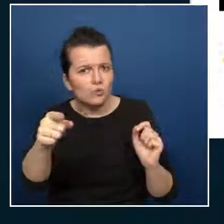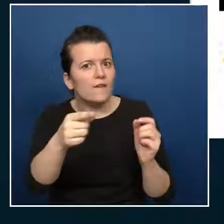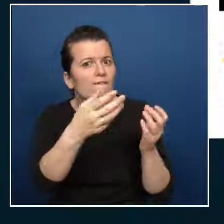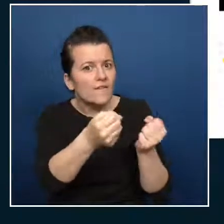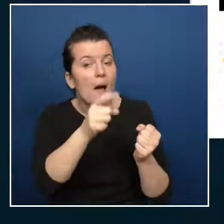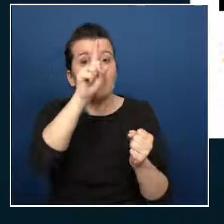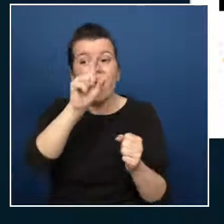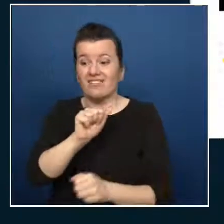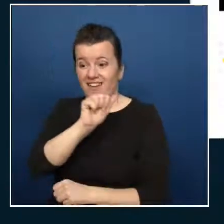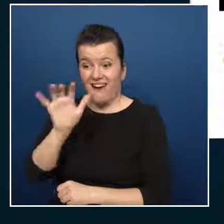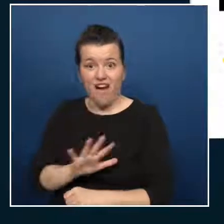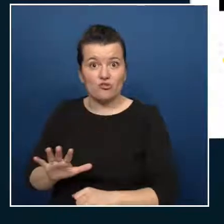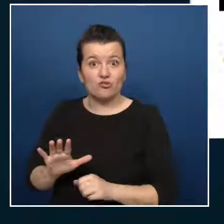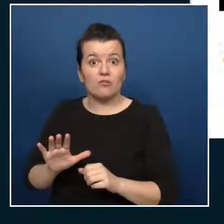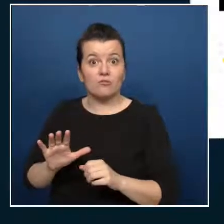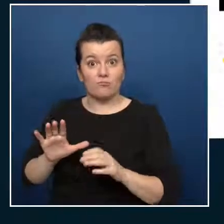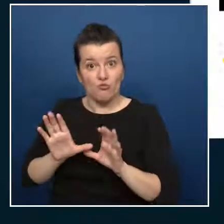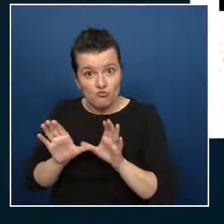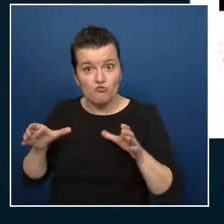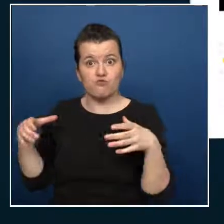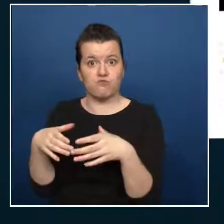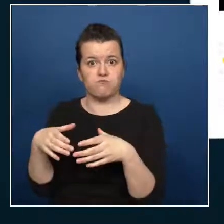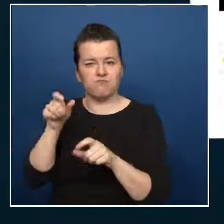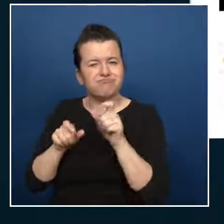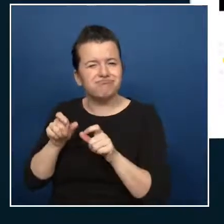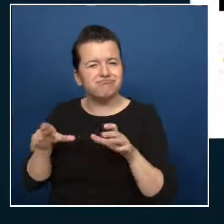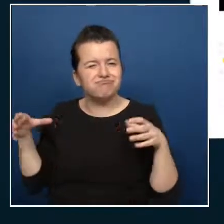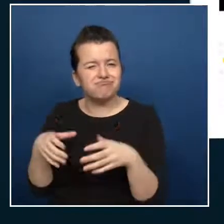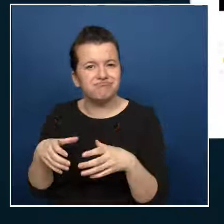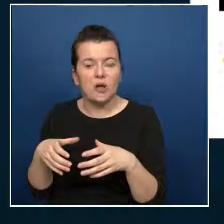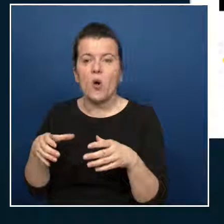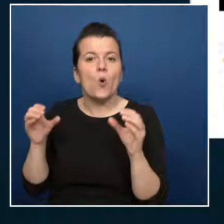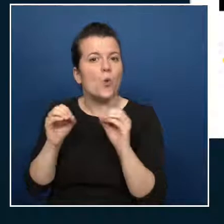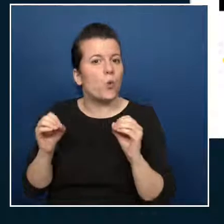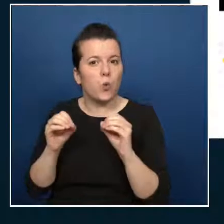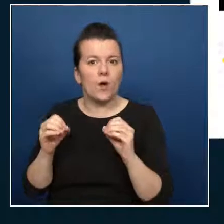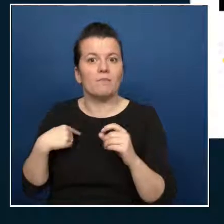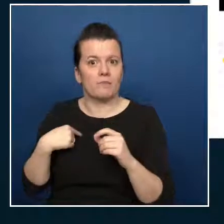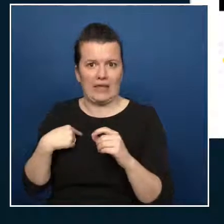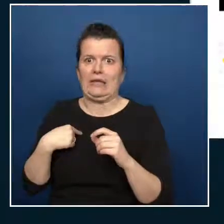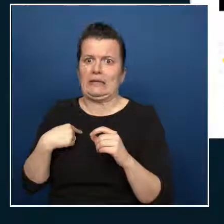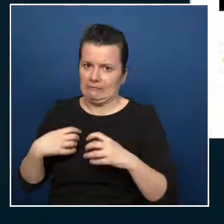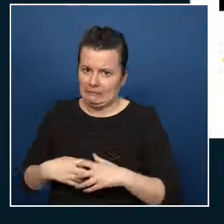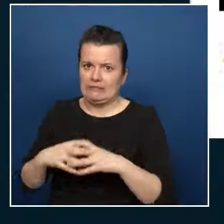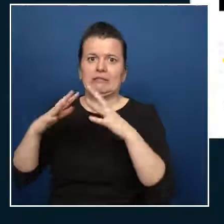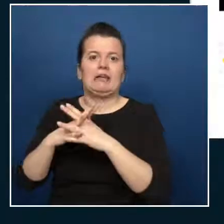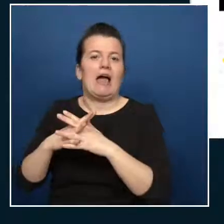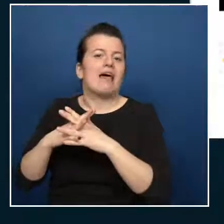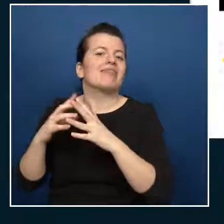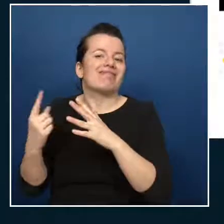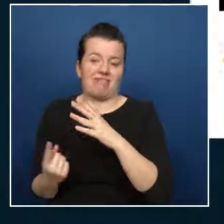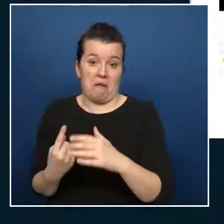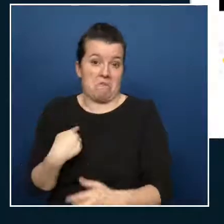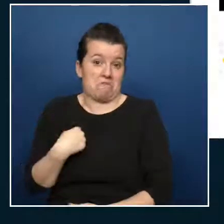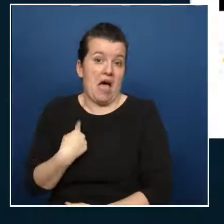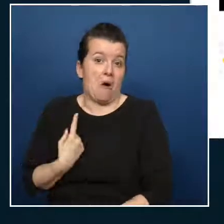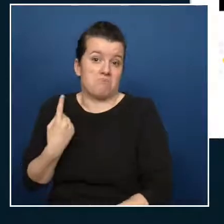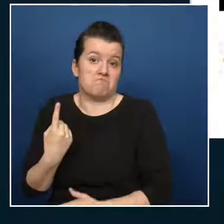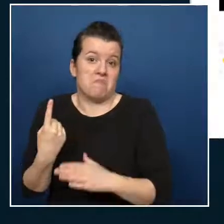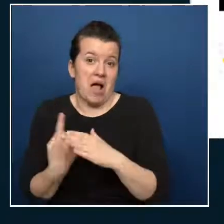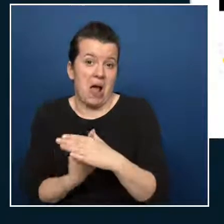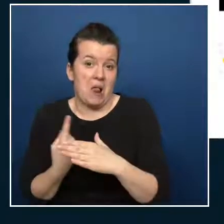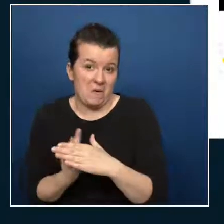user groups. So even though right now I'm alone in that user group, but I created it with